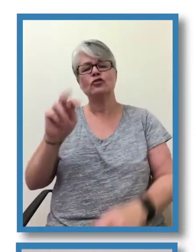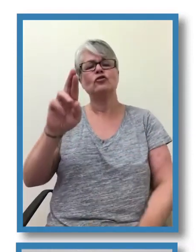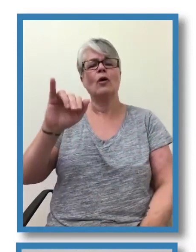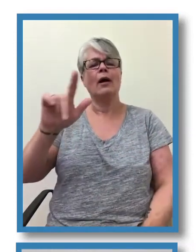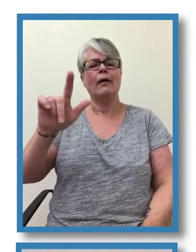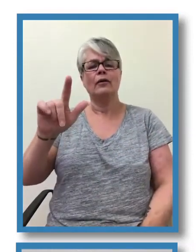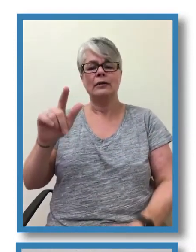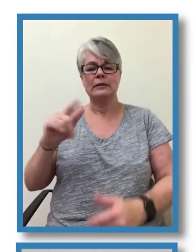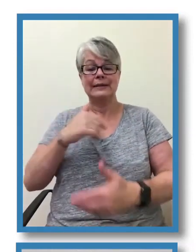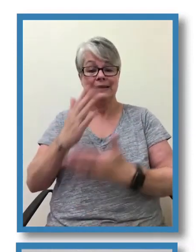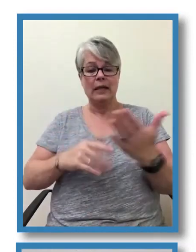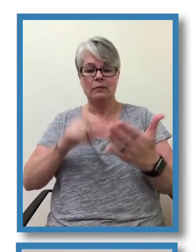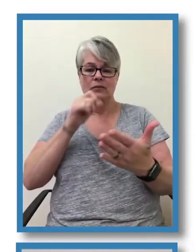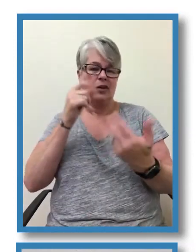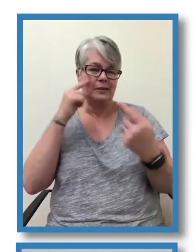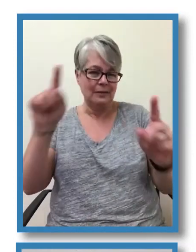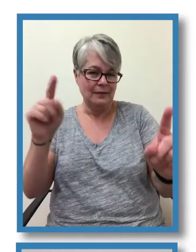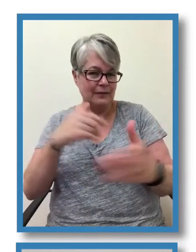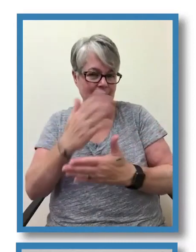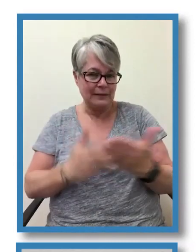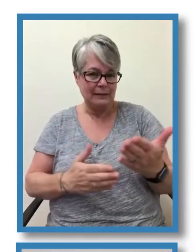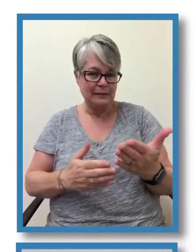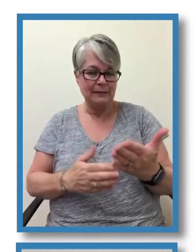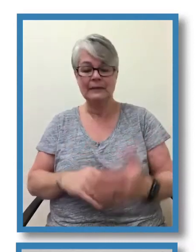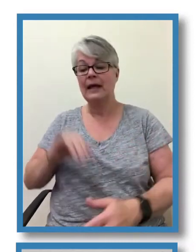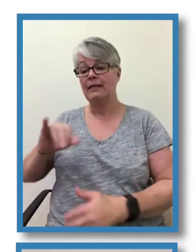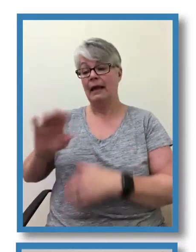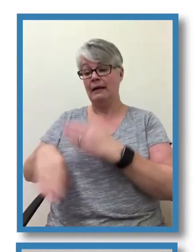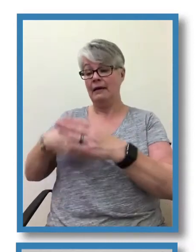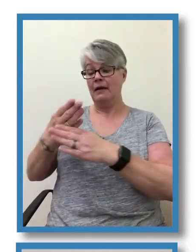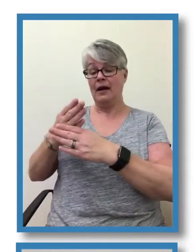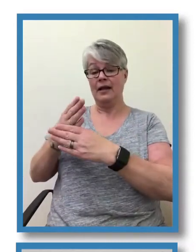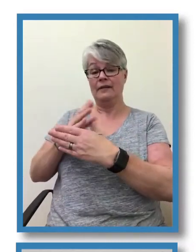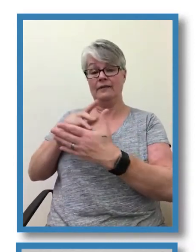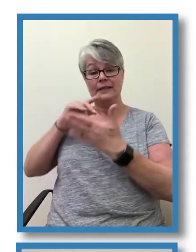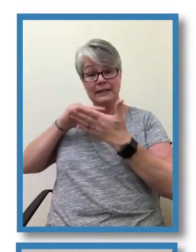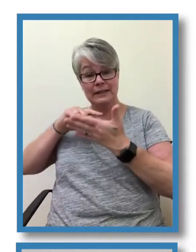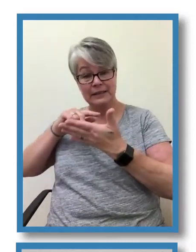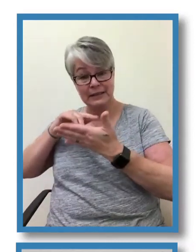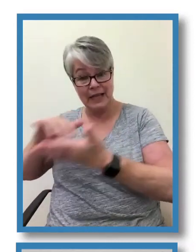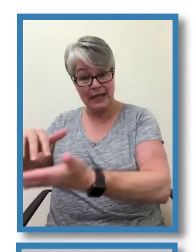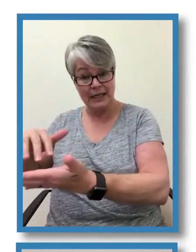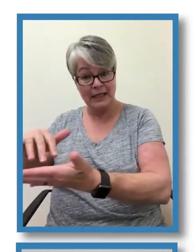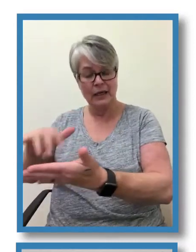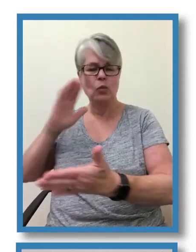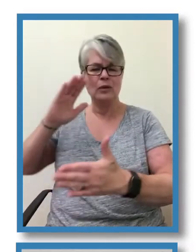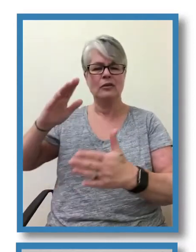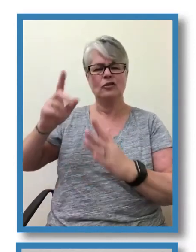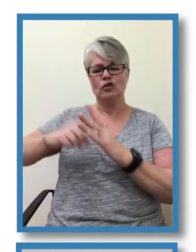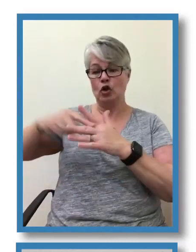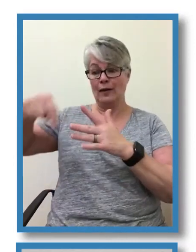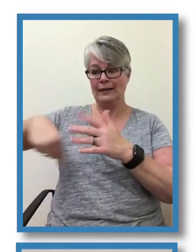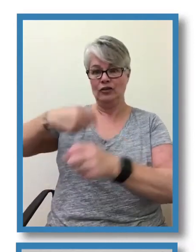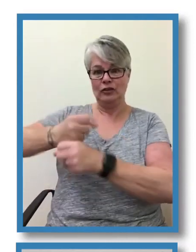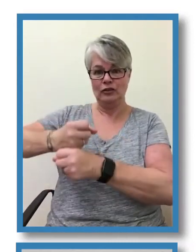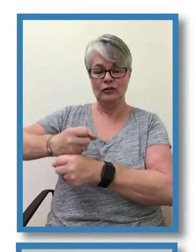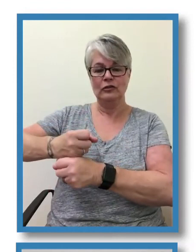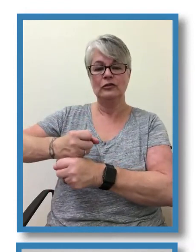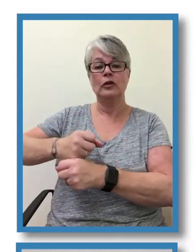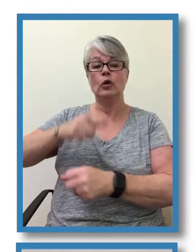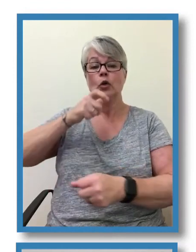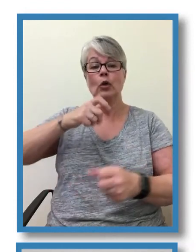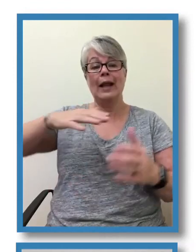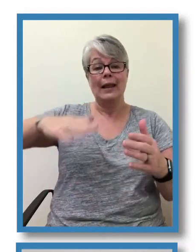mild cognitive impairment, dementia due to Alzheimer's disease, the mini-mental score for these trials often are